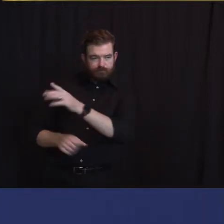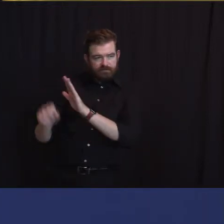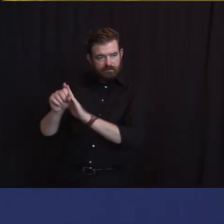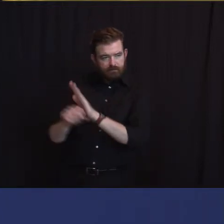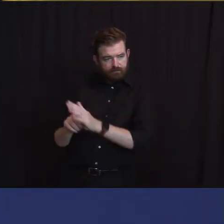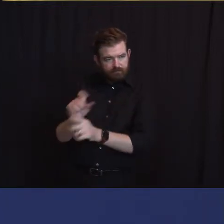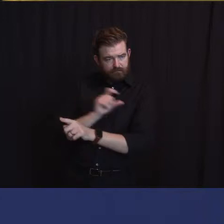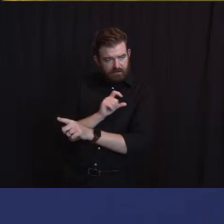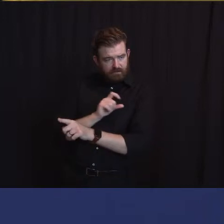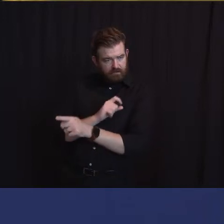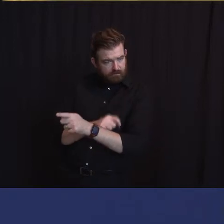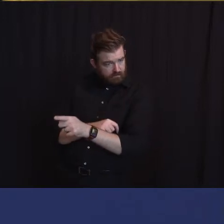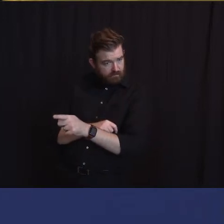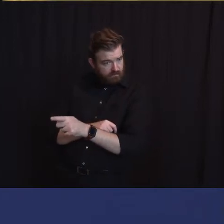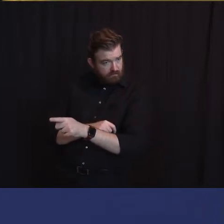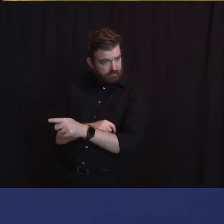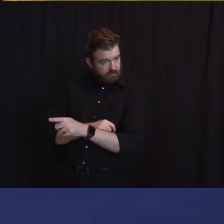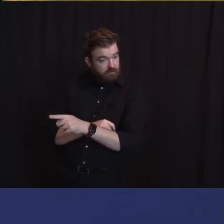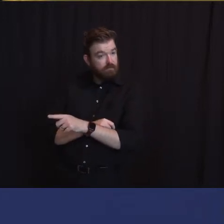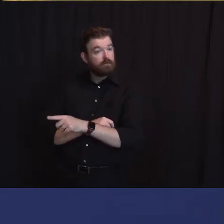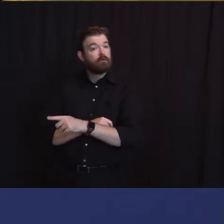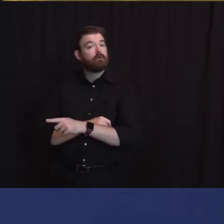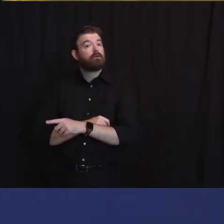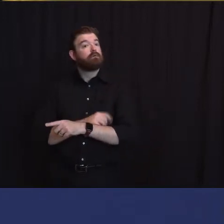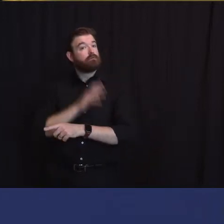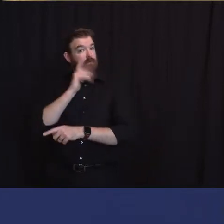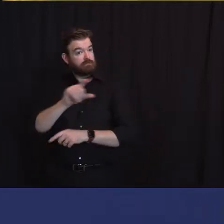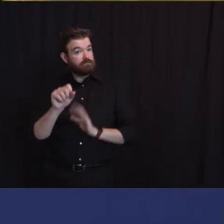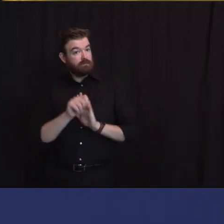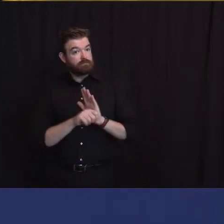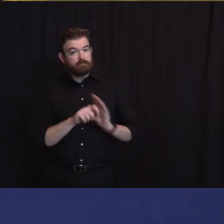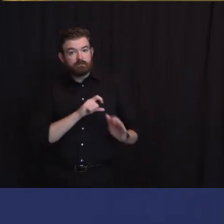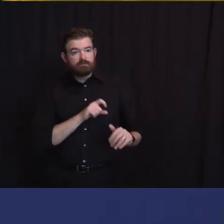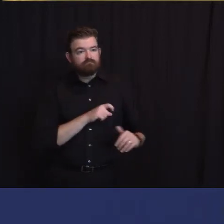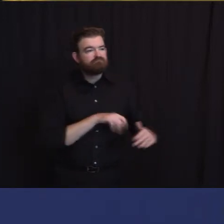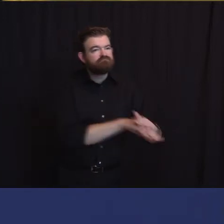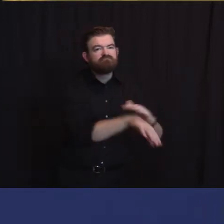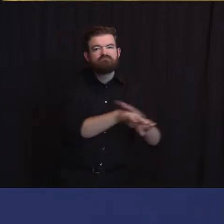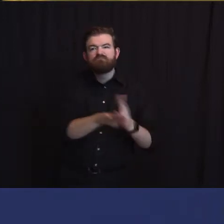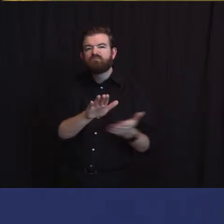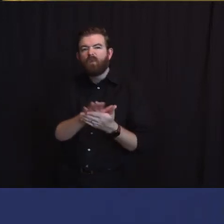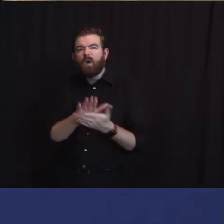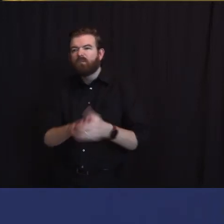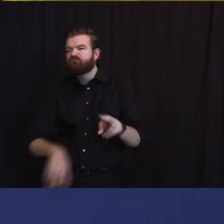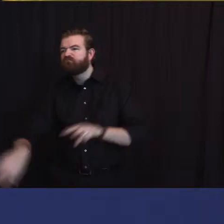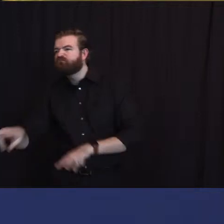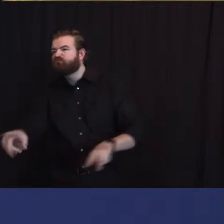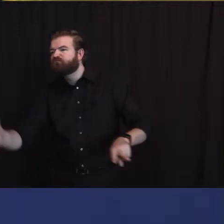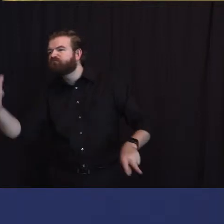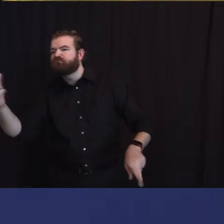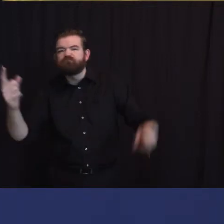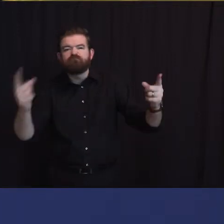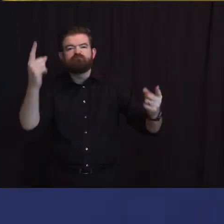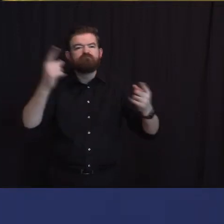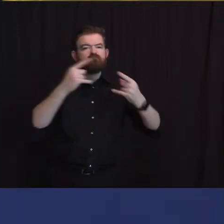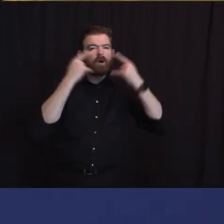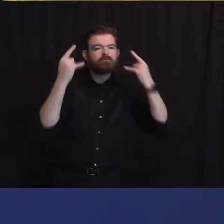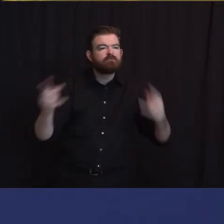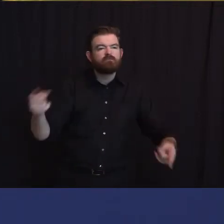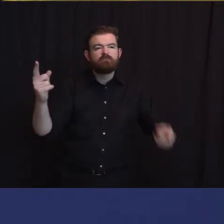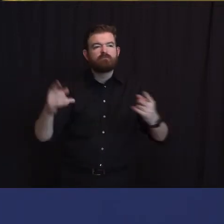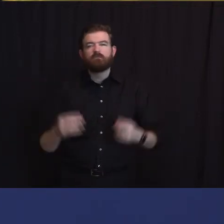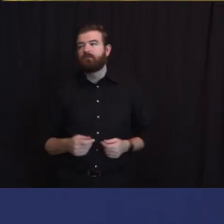his mask back on by the pool or not? And lastly, for you, Governor, these mandates that I thought you were going to skip me